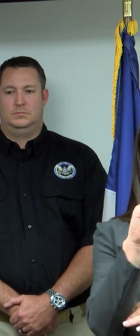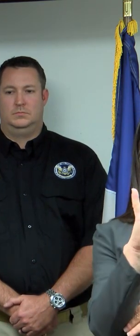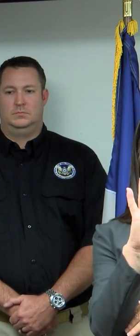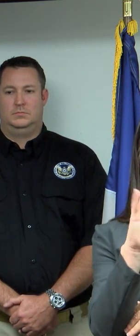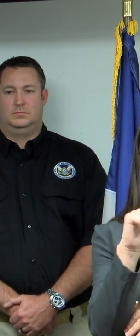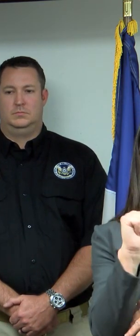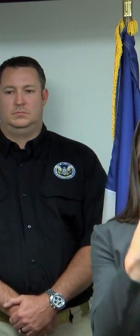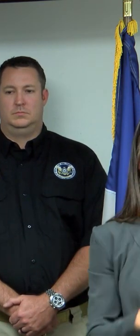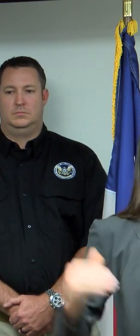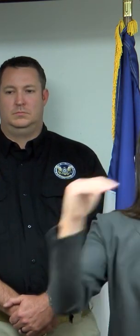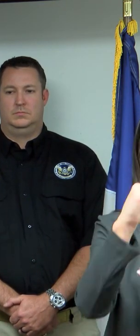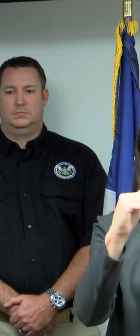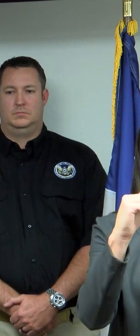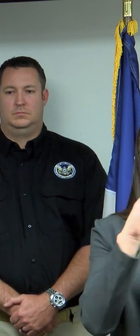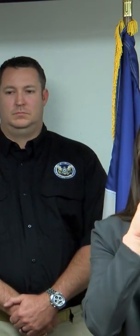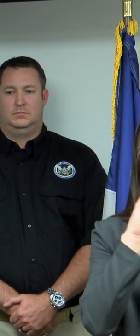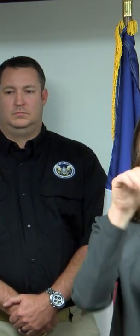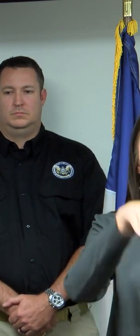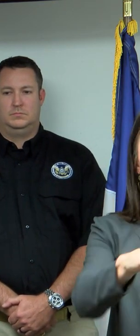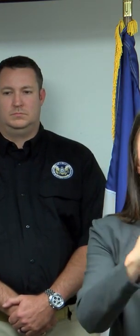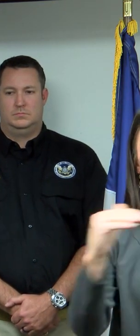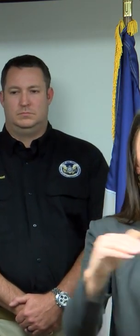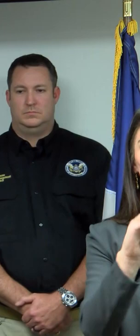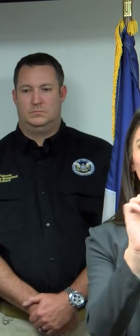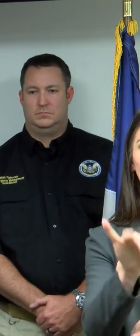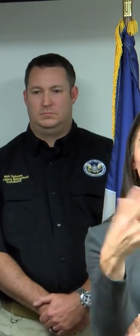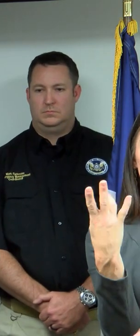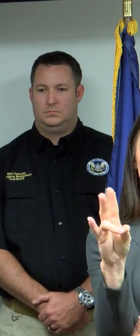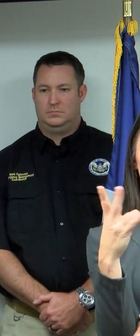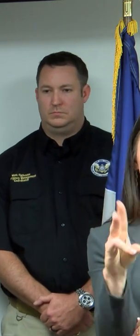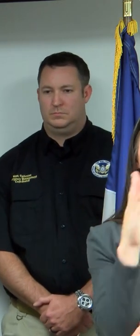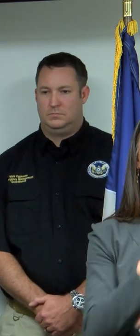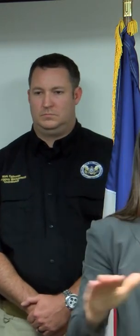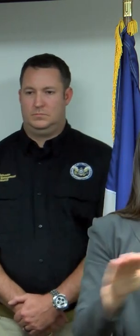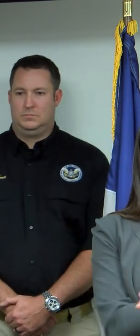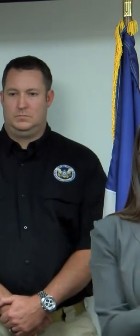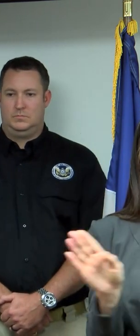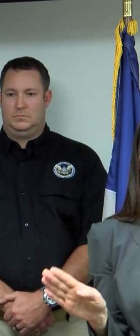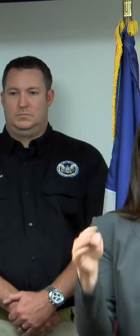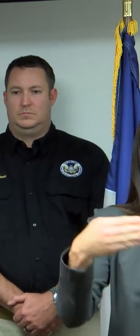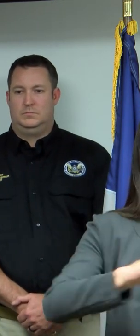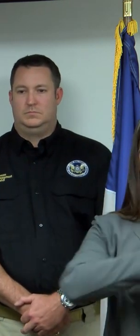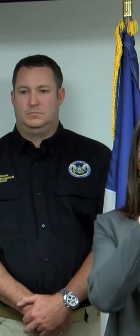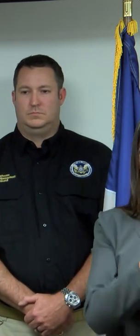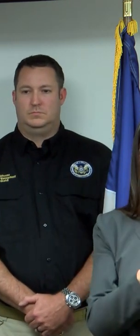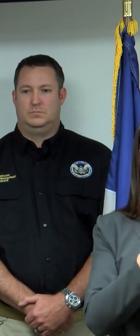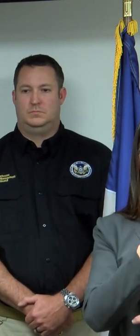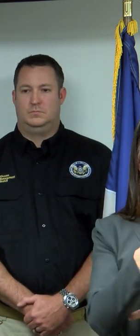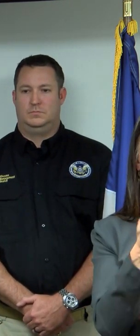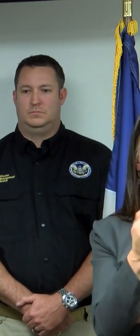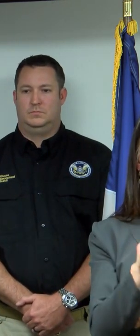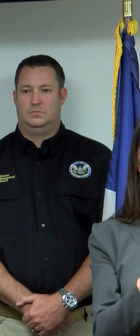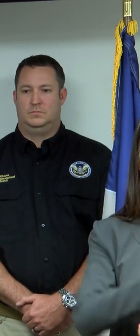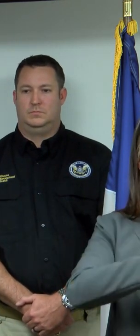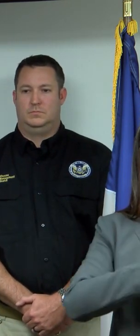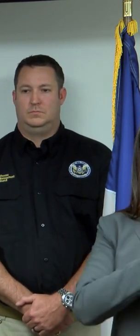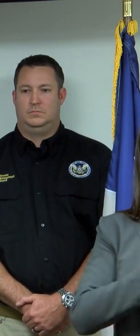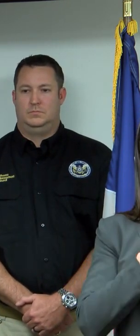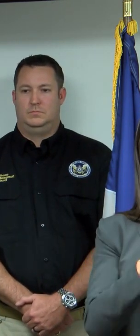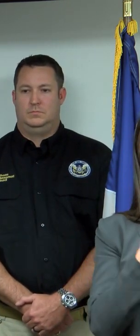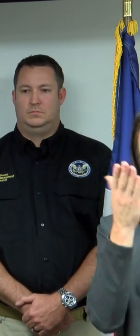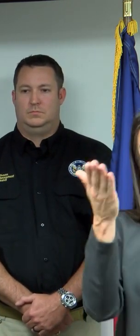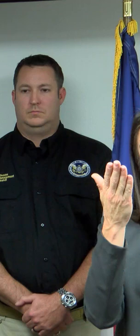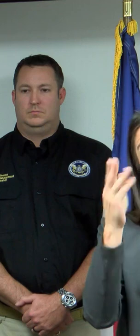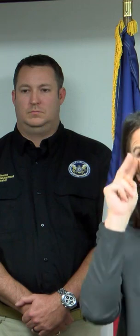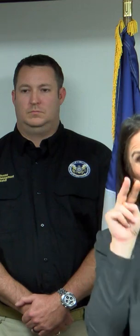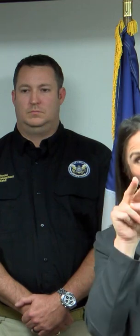on May 17th, which will be fully contained within the reservoir. The National Weather Service forecast